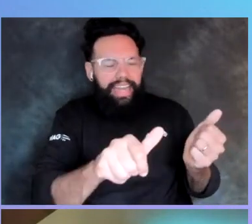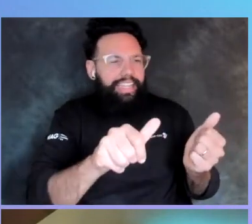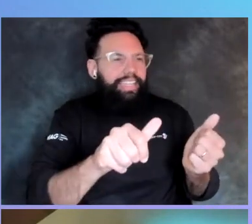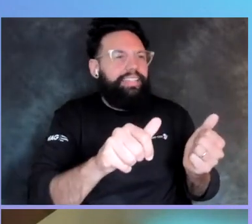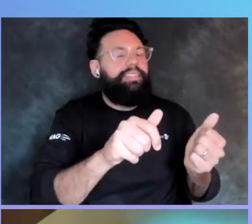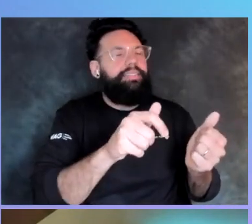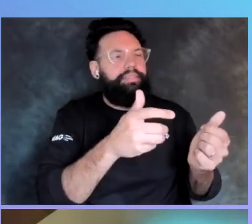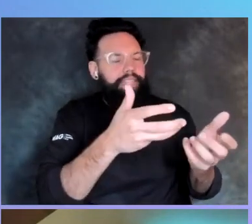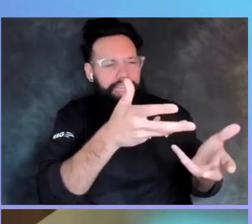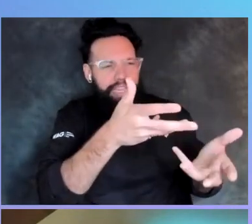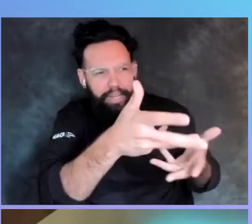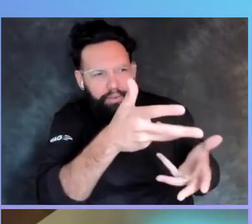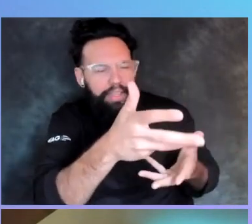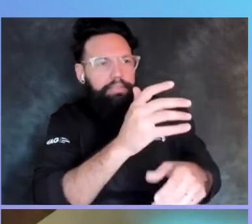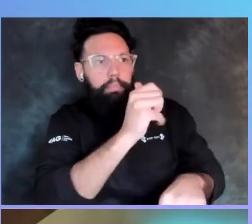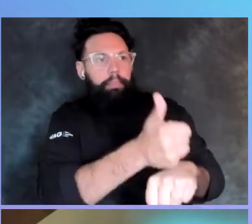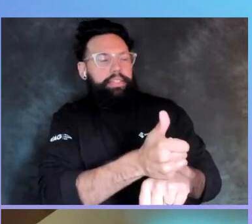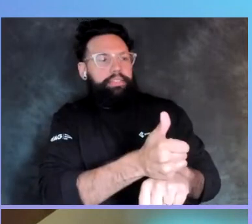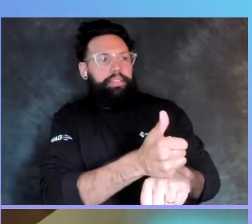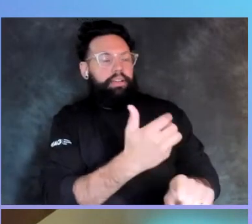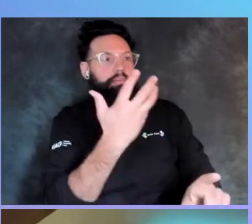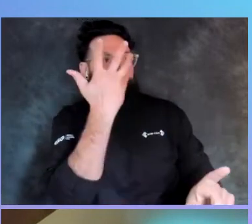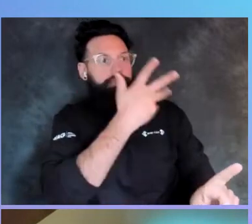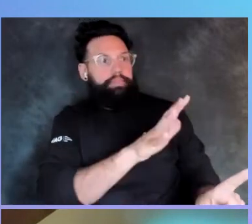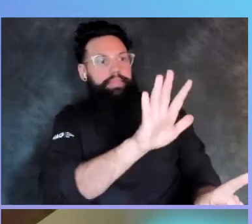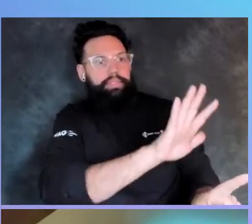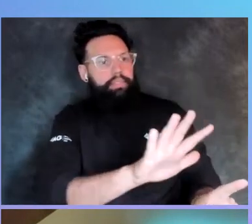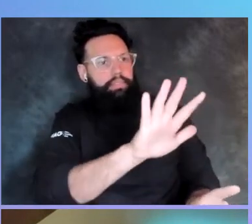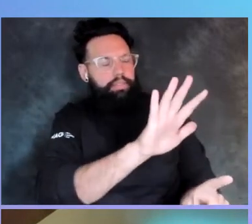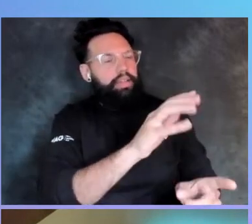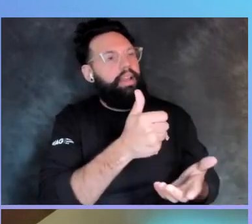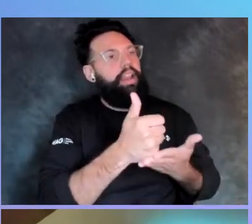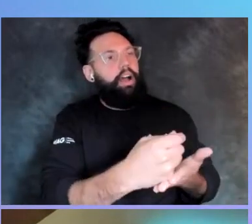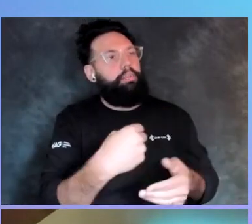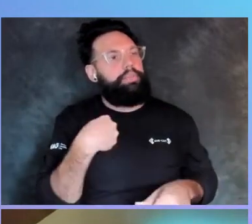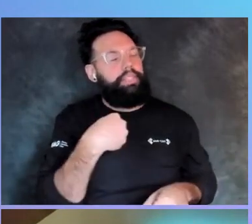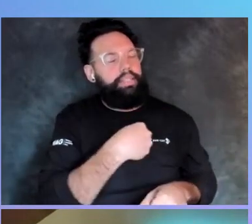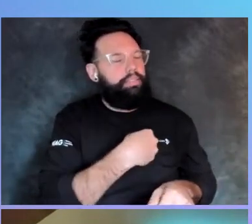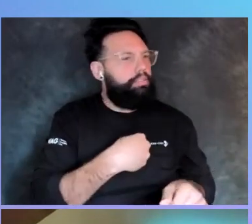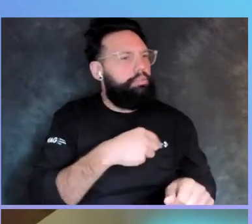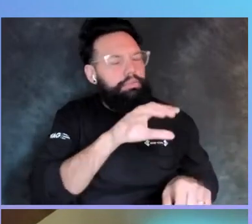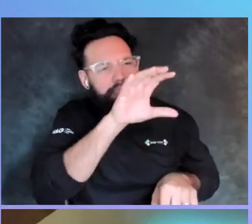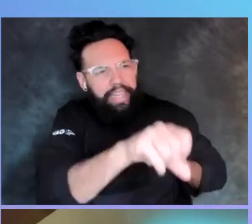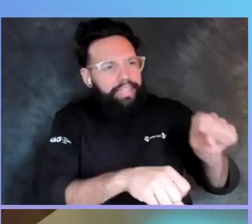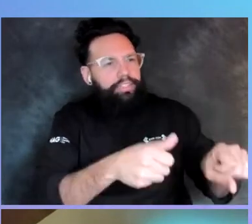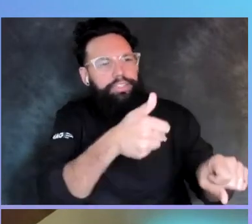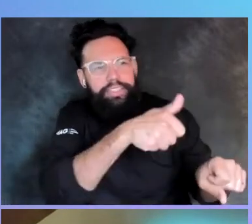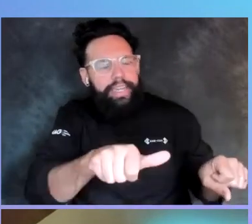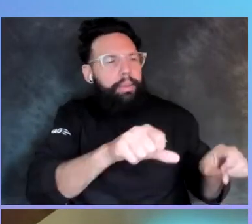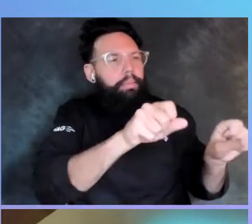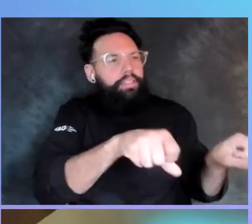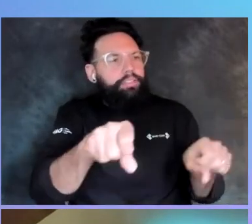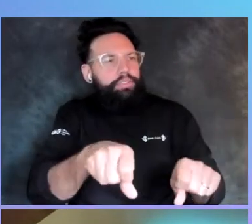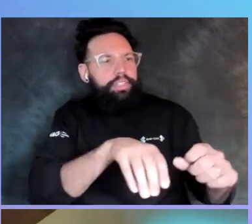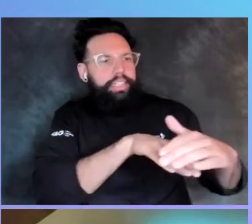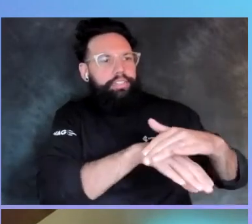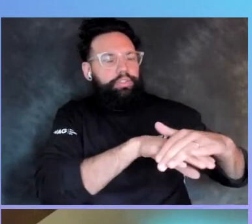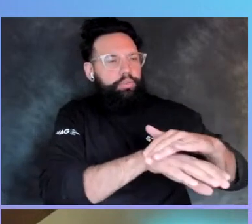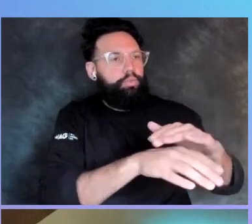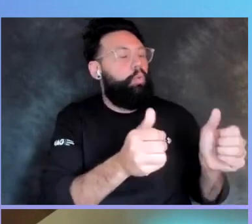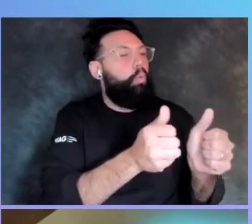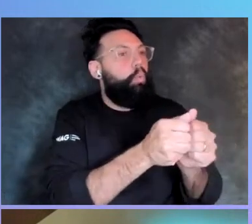visual appearance alone. This allows us to find more potential accessibility issues without the risk of introducing false